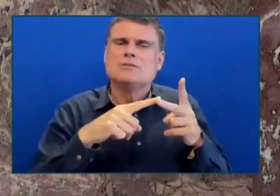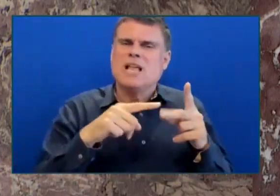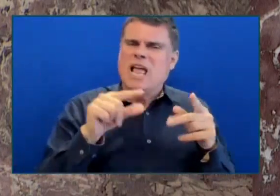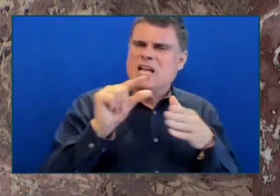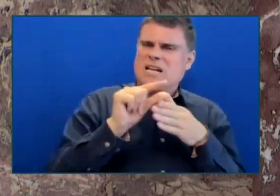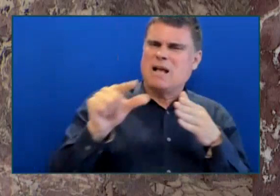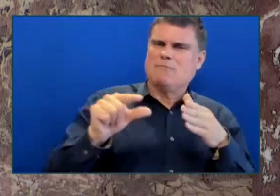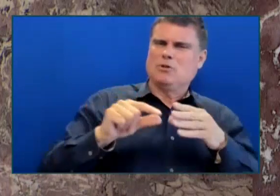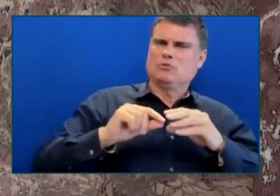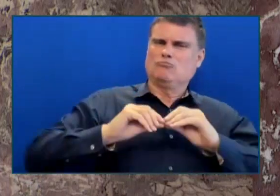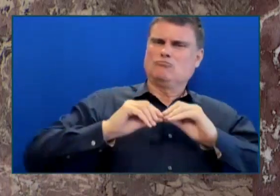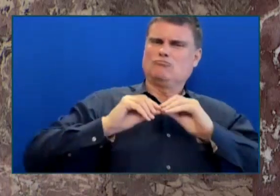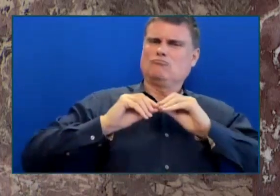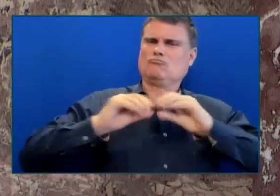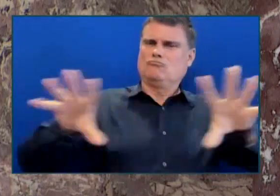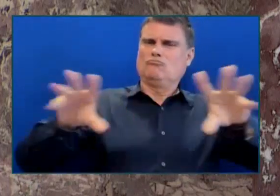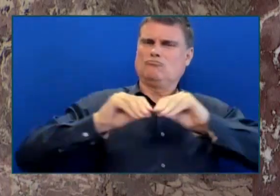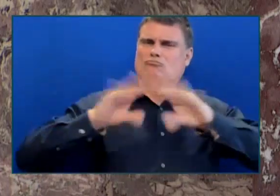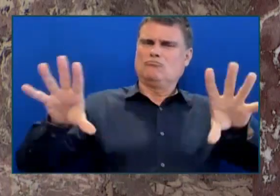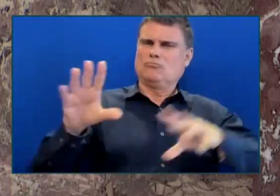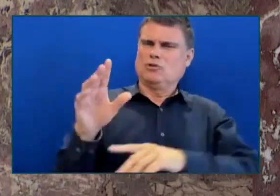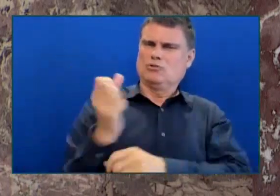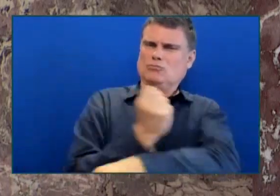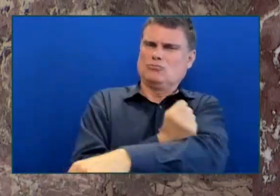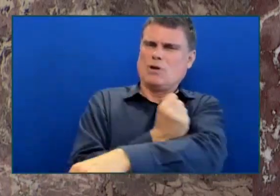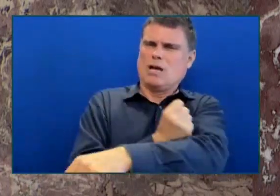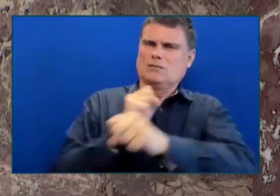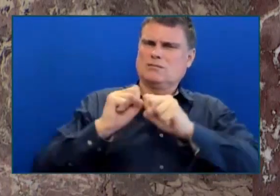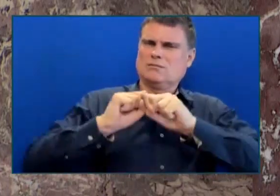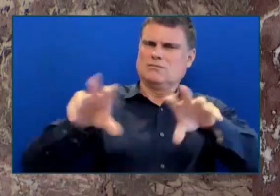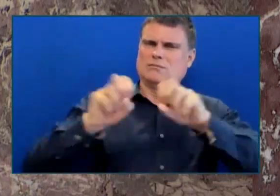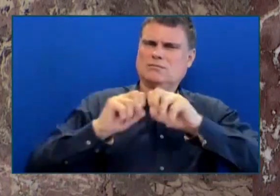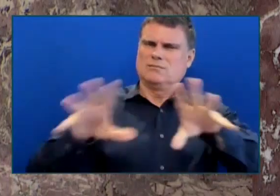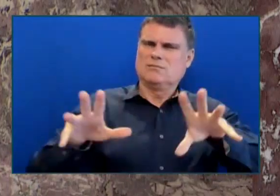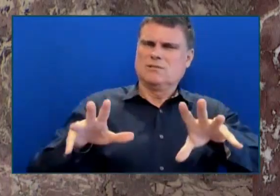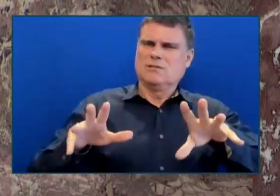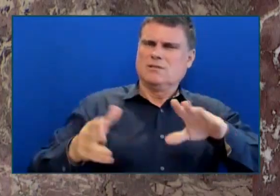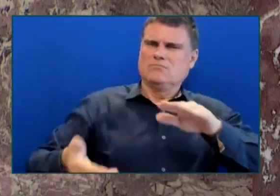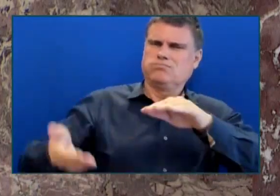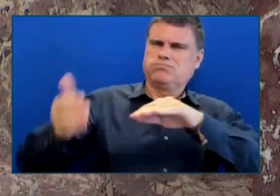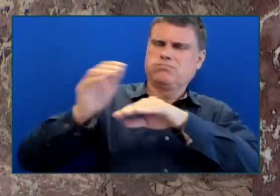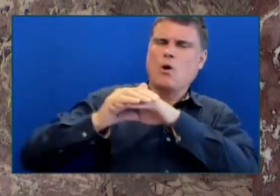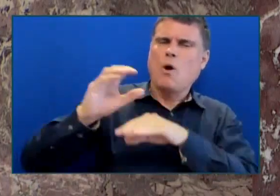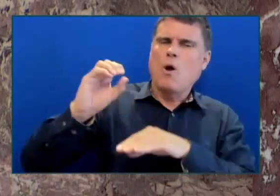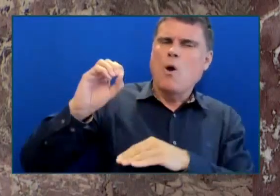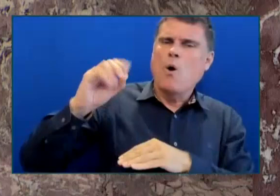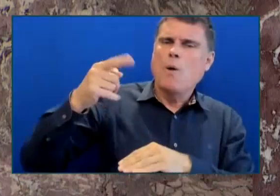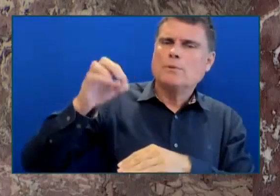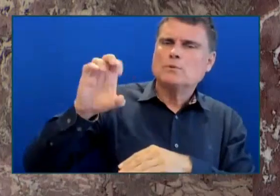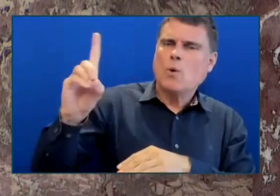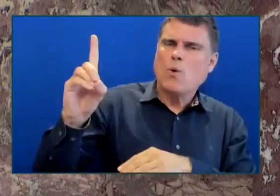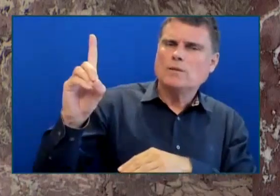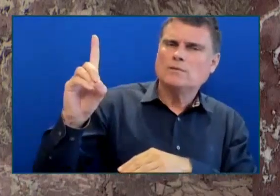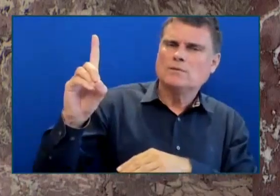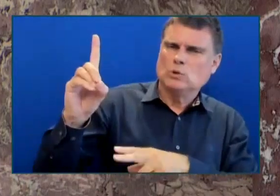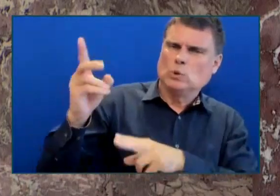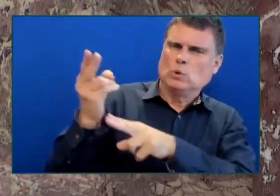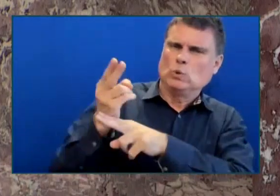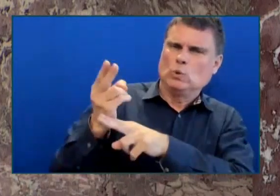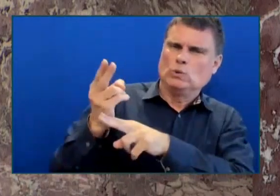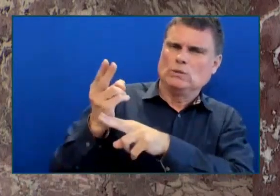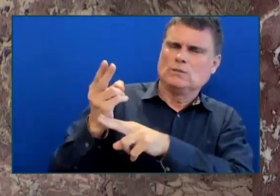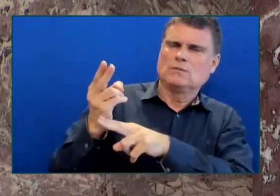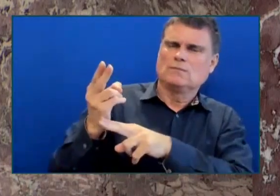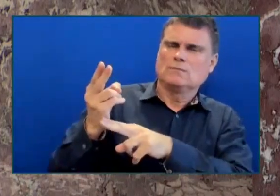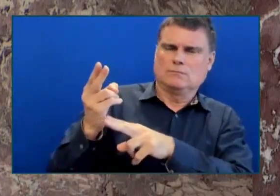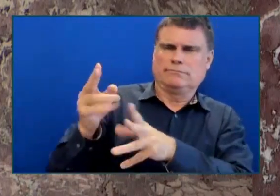new onset opioid use disorder and an increasing number of youth overdoses in hospitals involving hydromorphone.